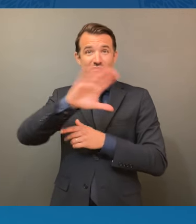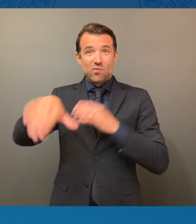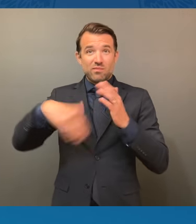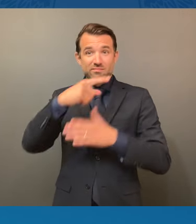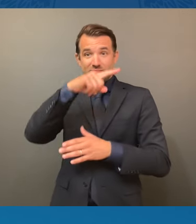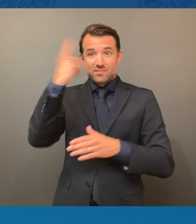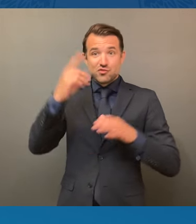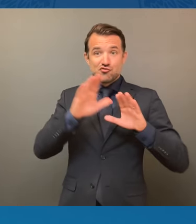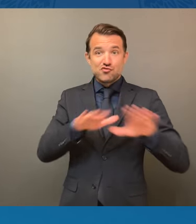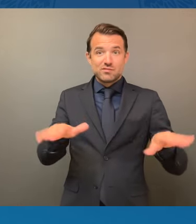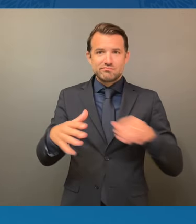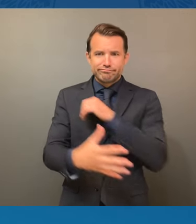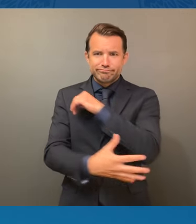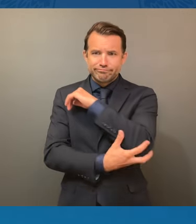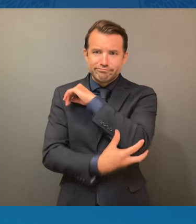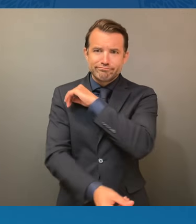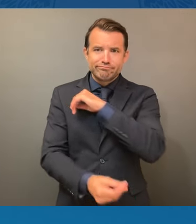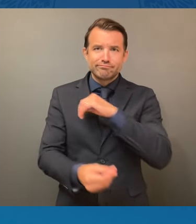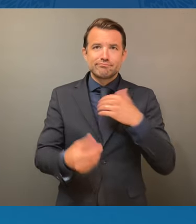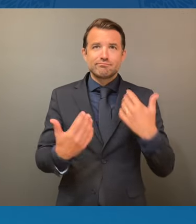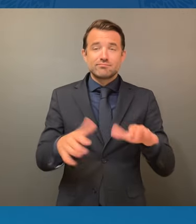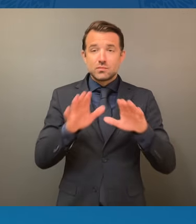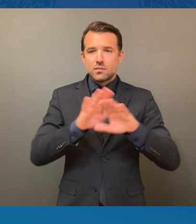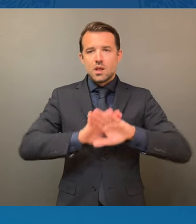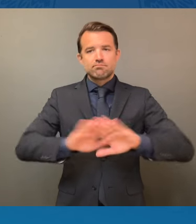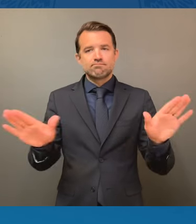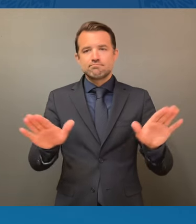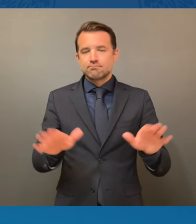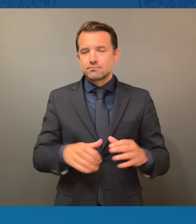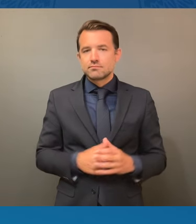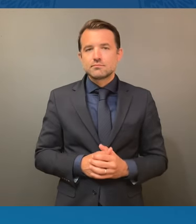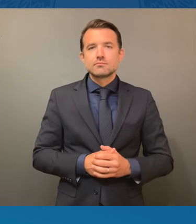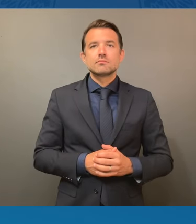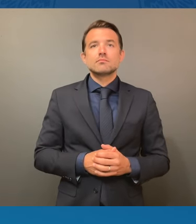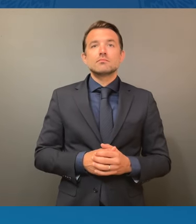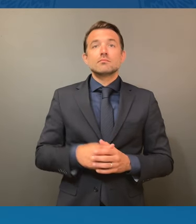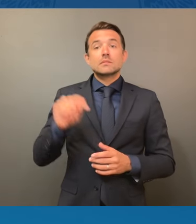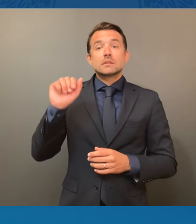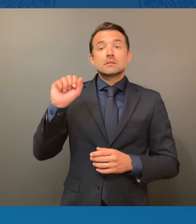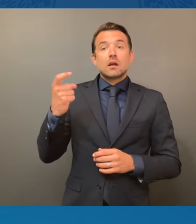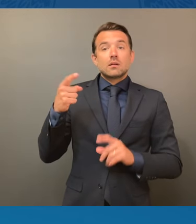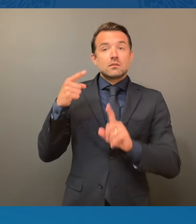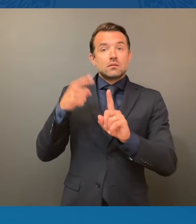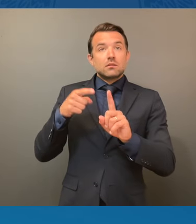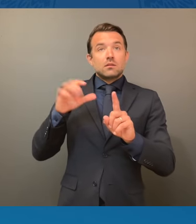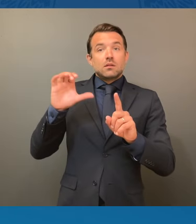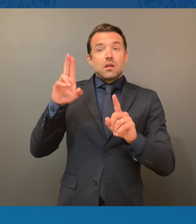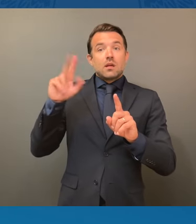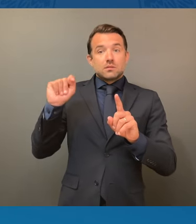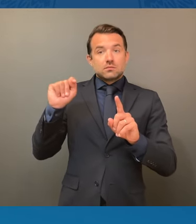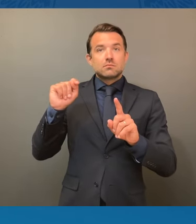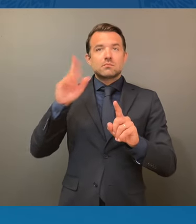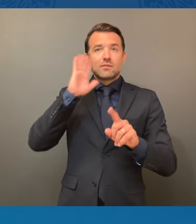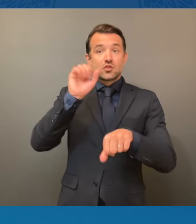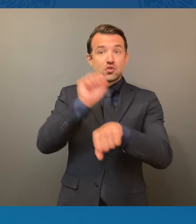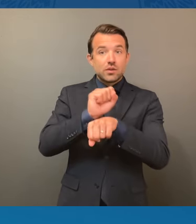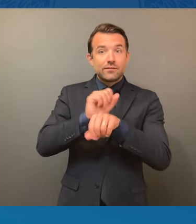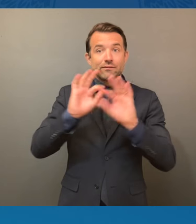It is why we passed a tax cut to give working families up to $8,000 a year to